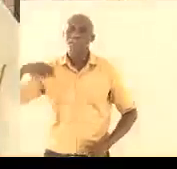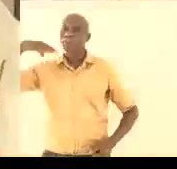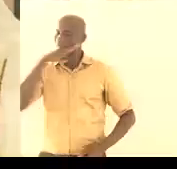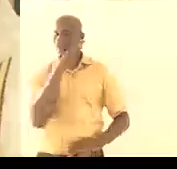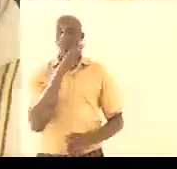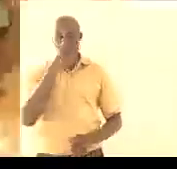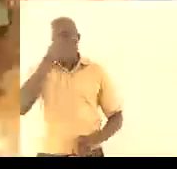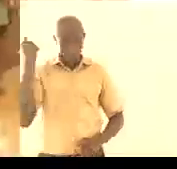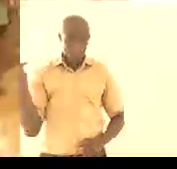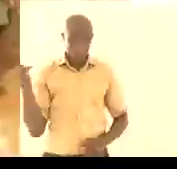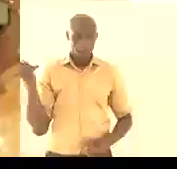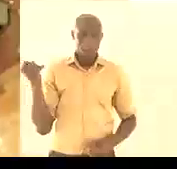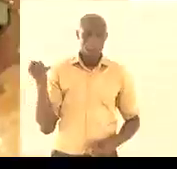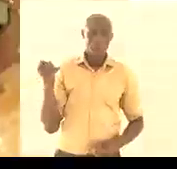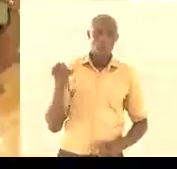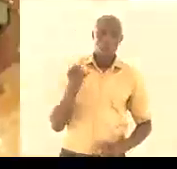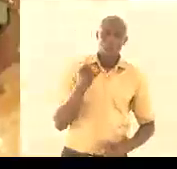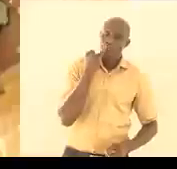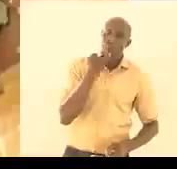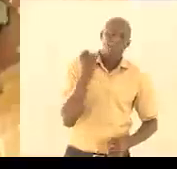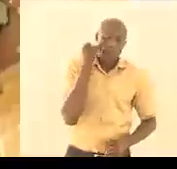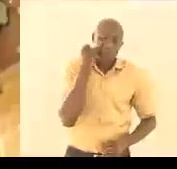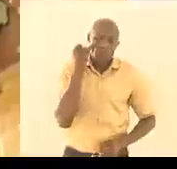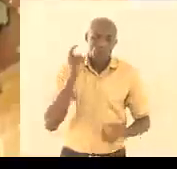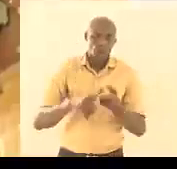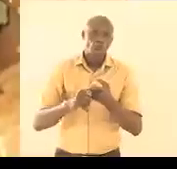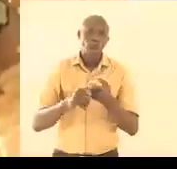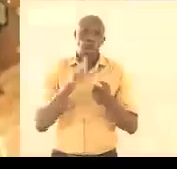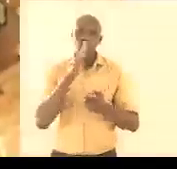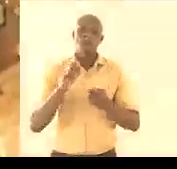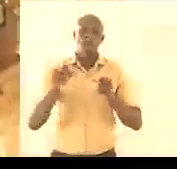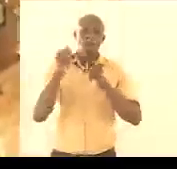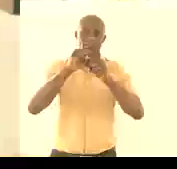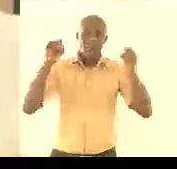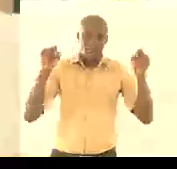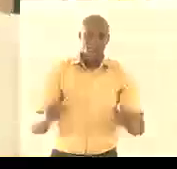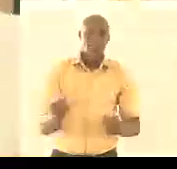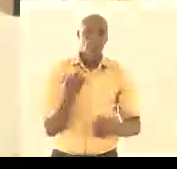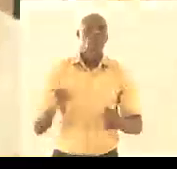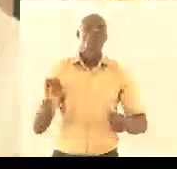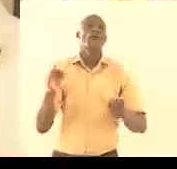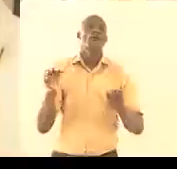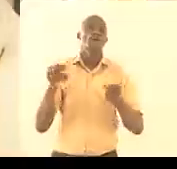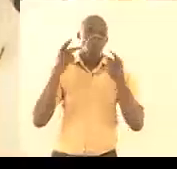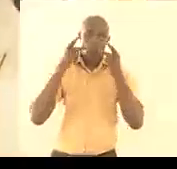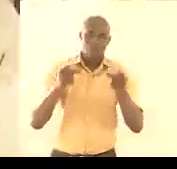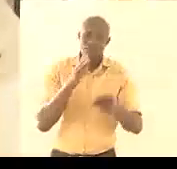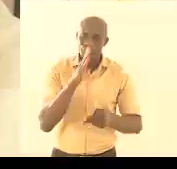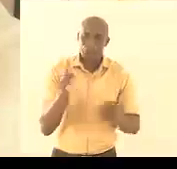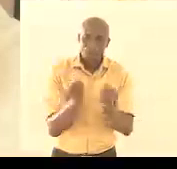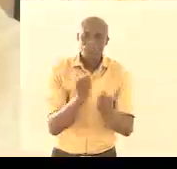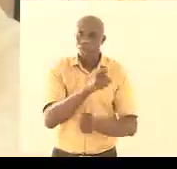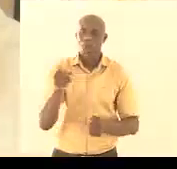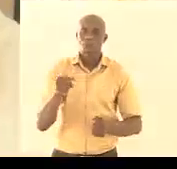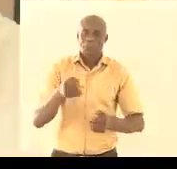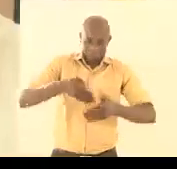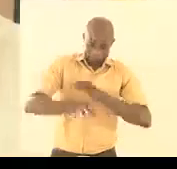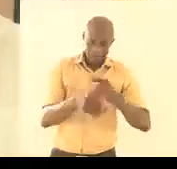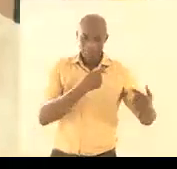telling lies. Because it's supposed to be a symbol of what? Peace be with you. But inside the